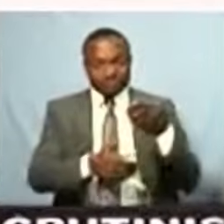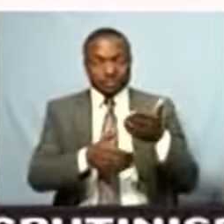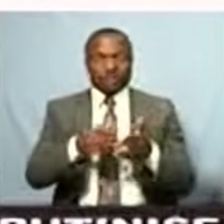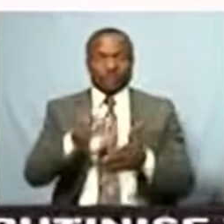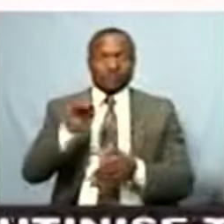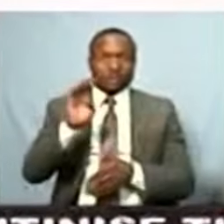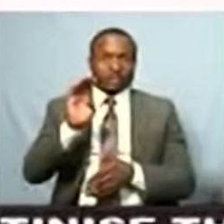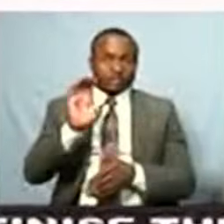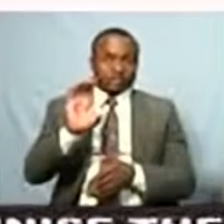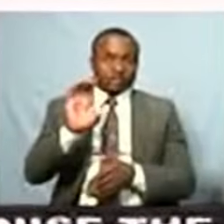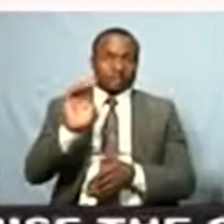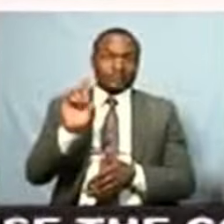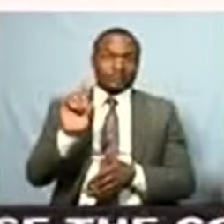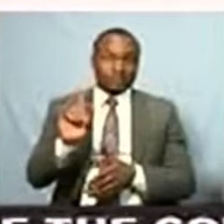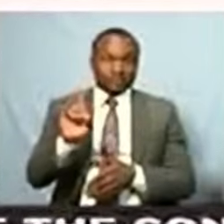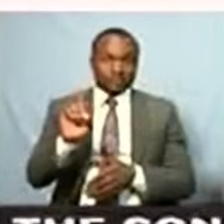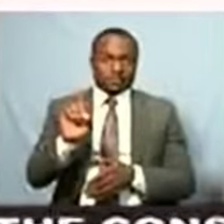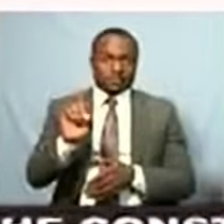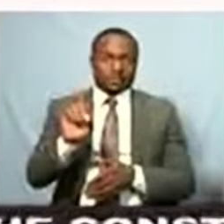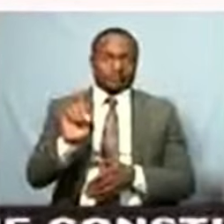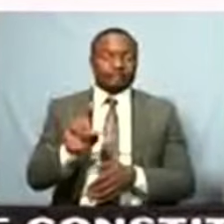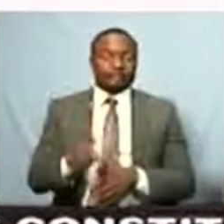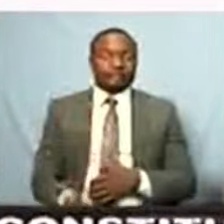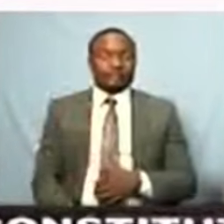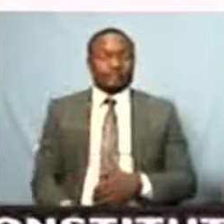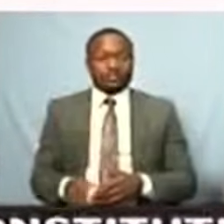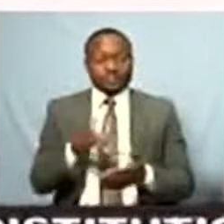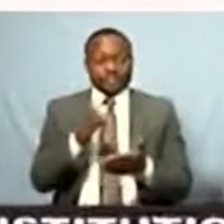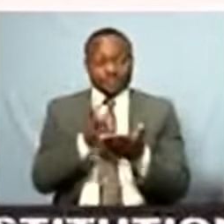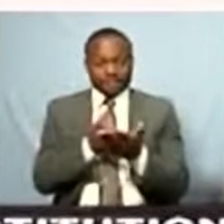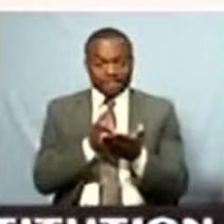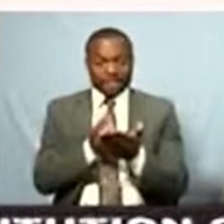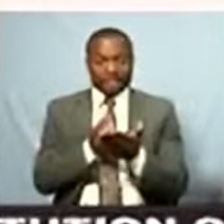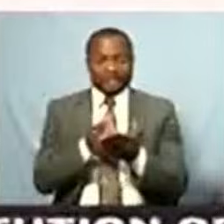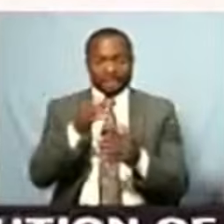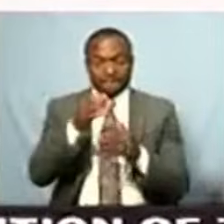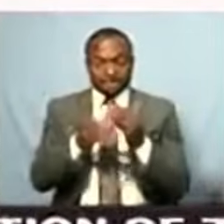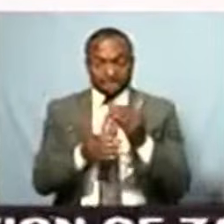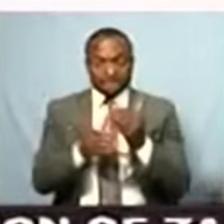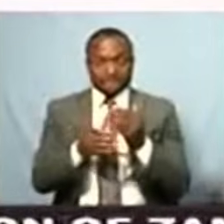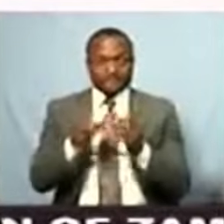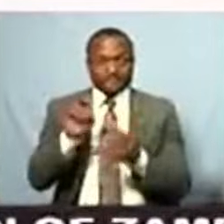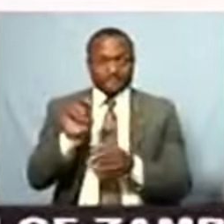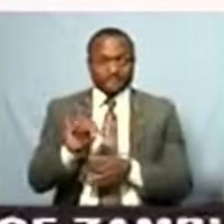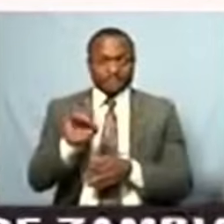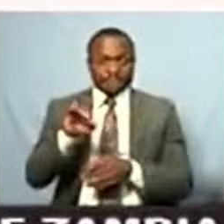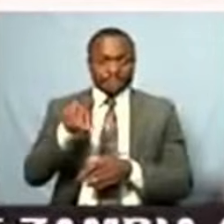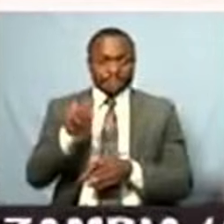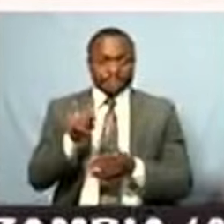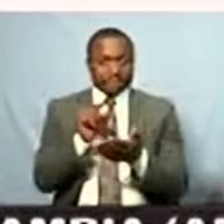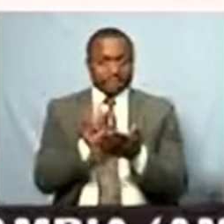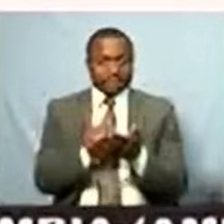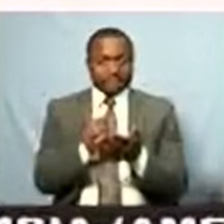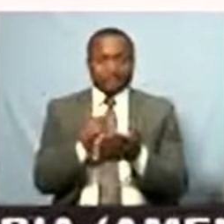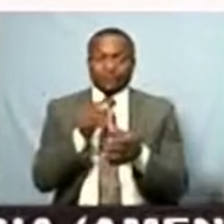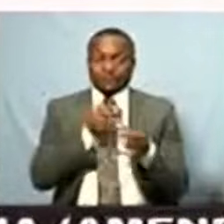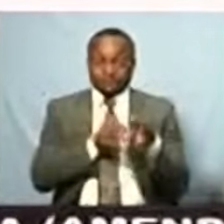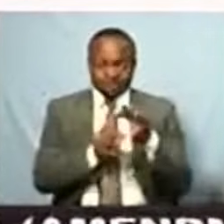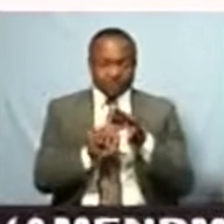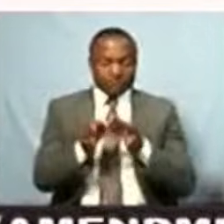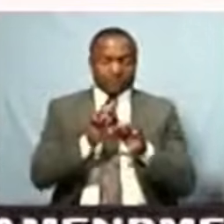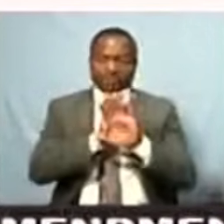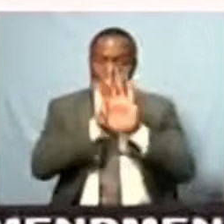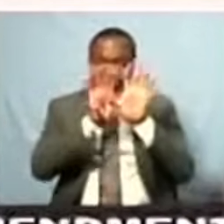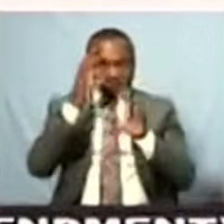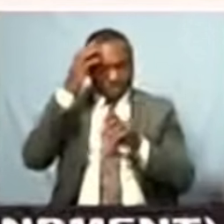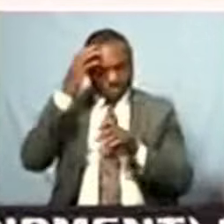paragraph B and C respectively. This provision is, NIPA is of a view that this provision is justified as the